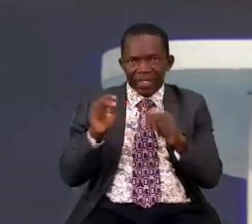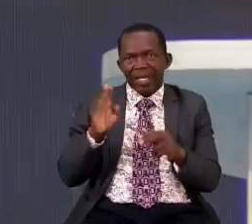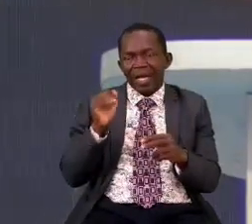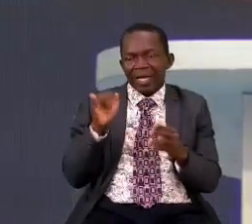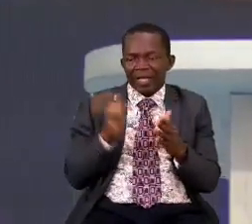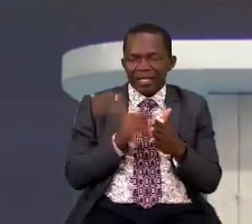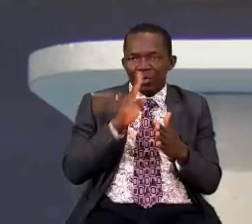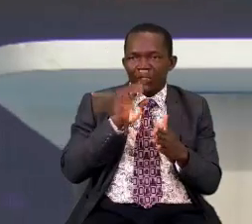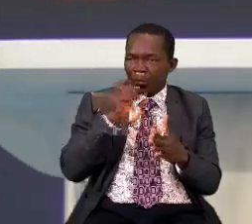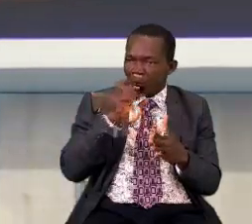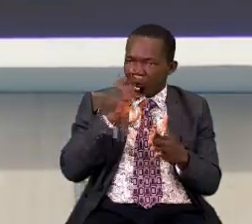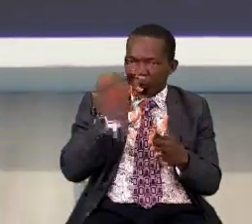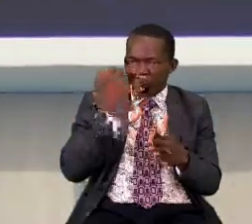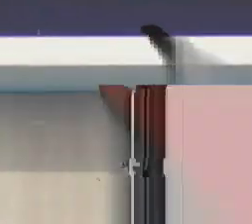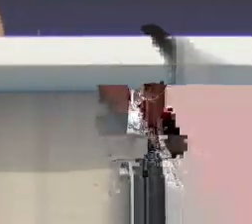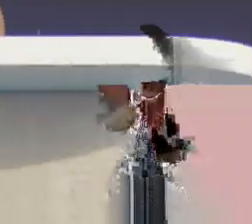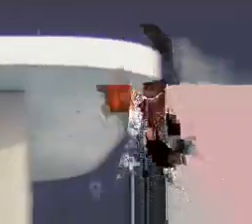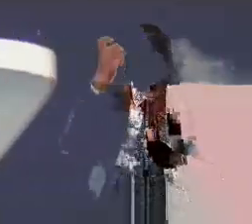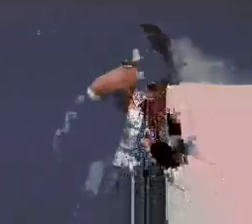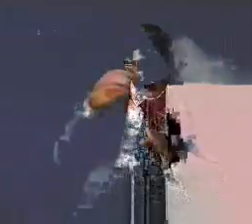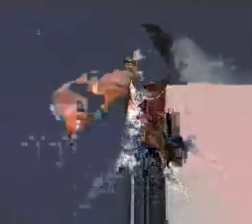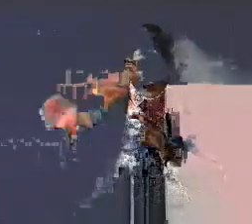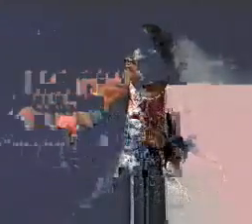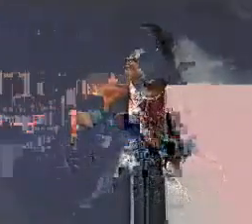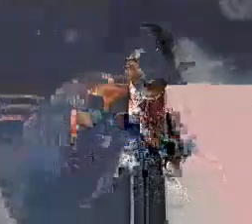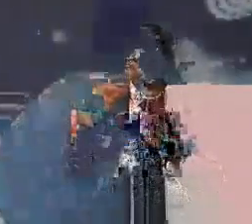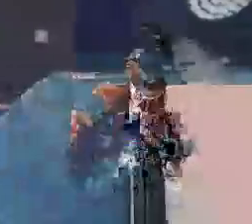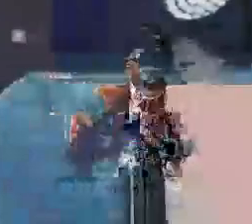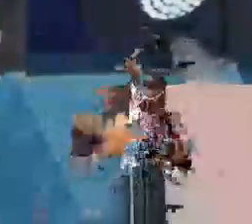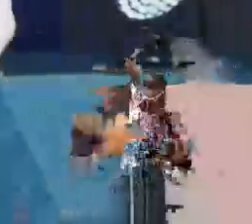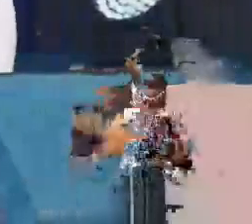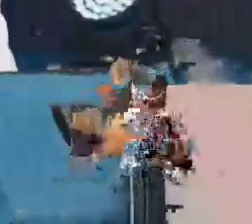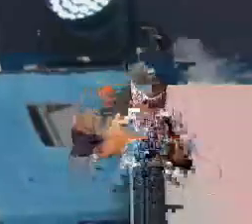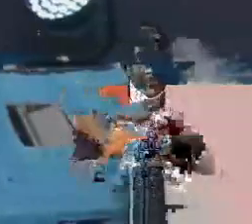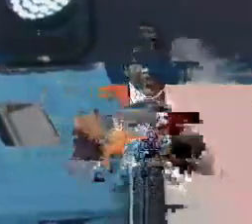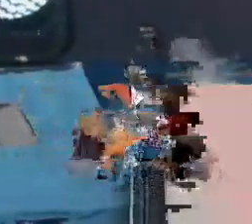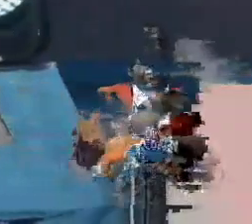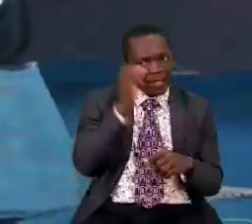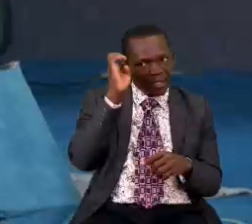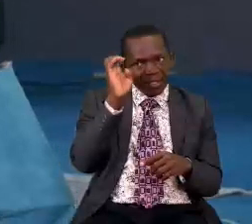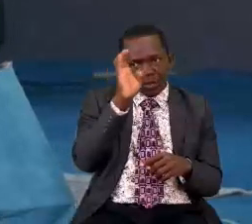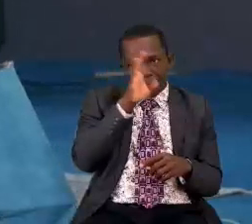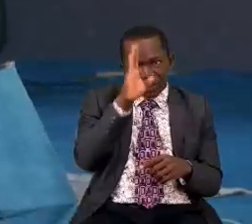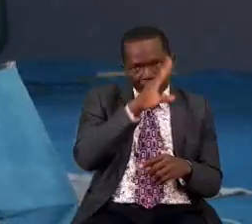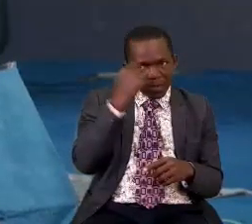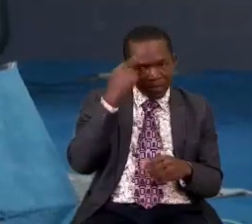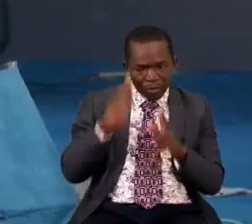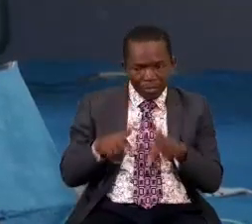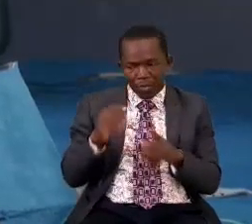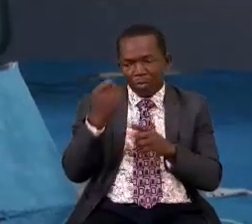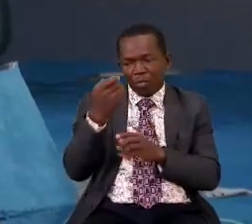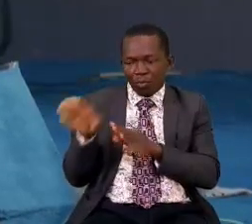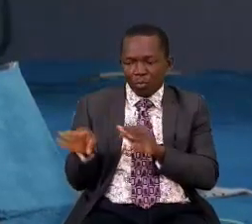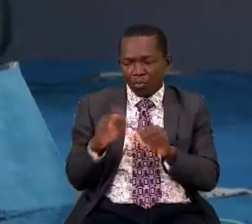and saying I am poor now and things are different now and I'm good you're going to see the greatest